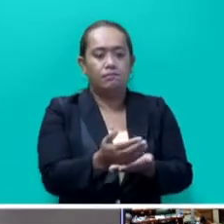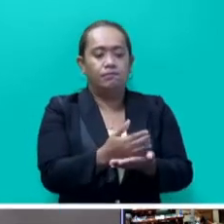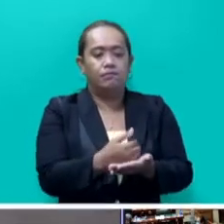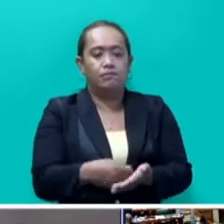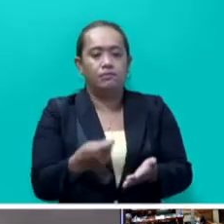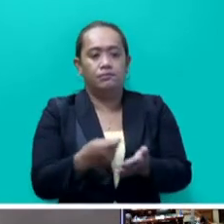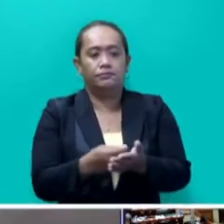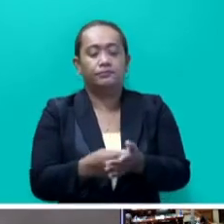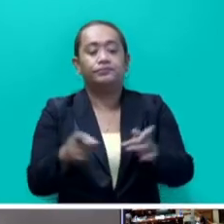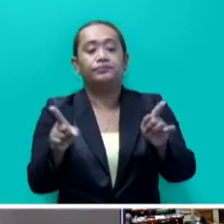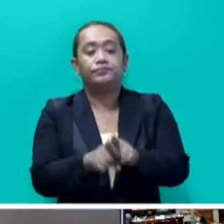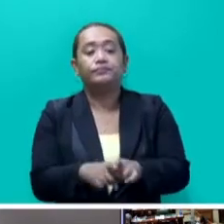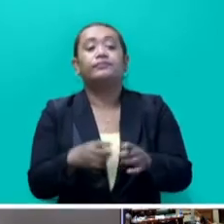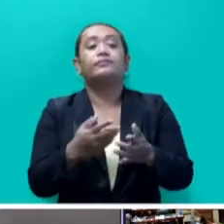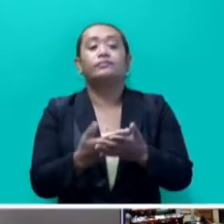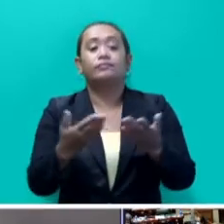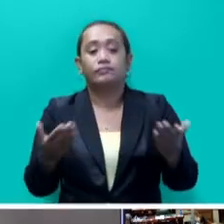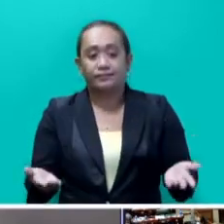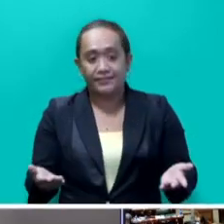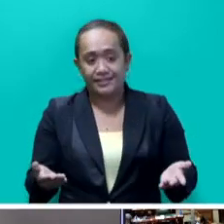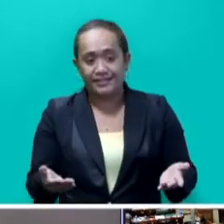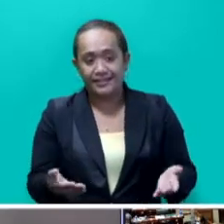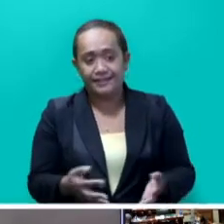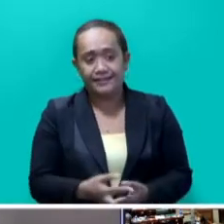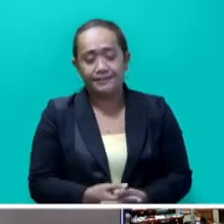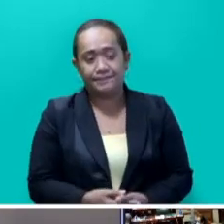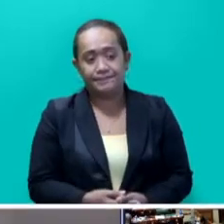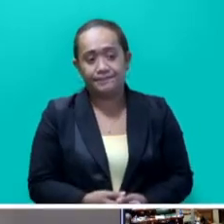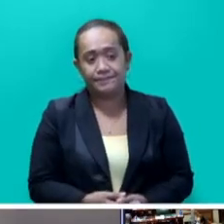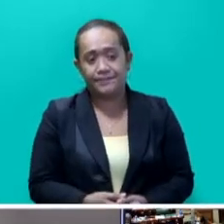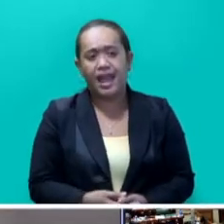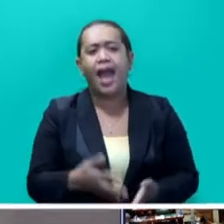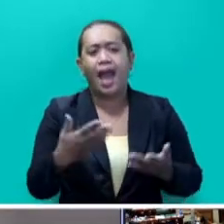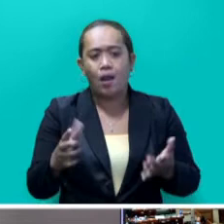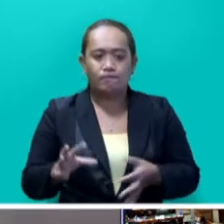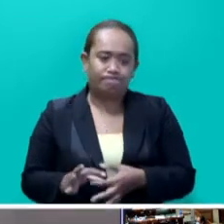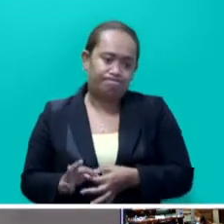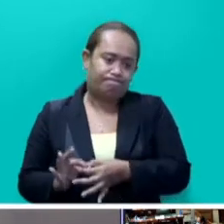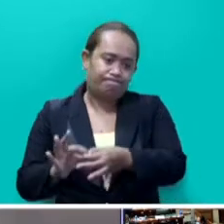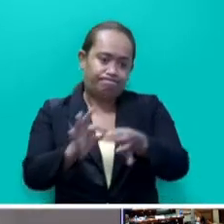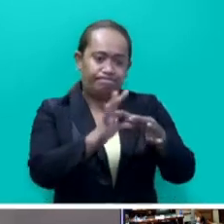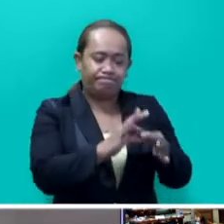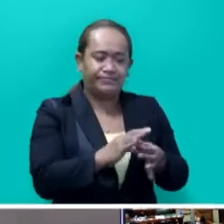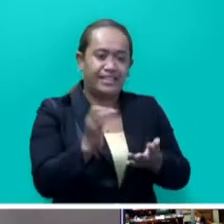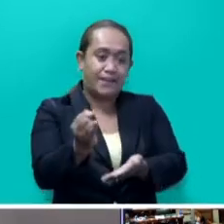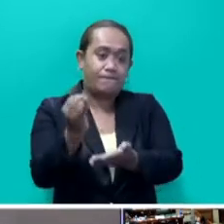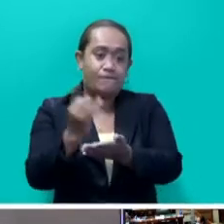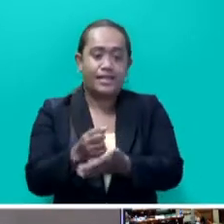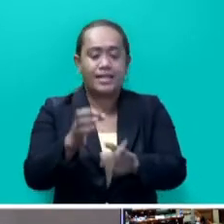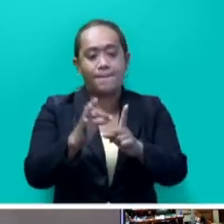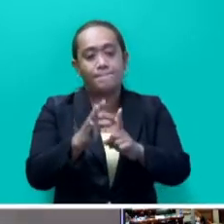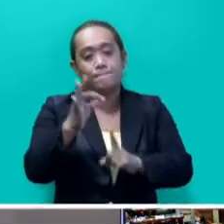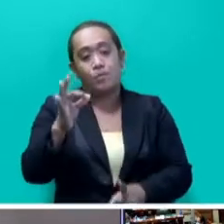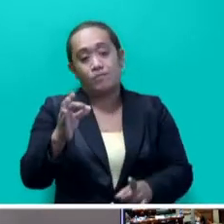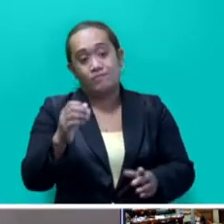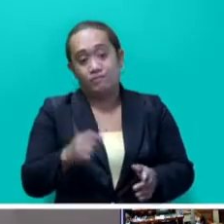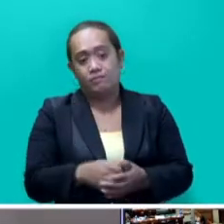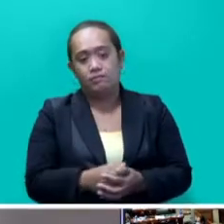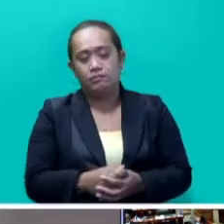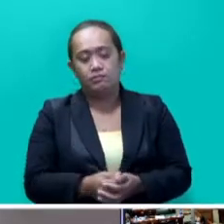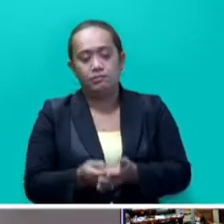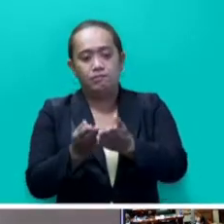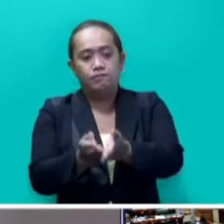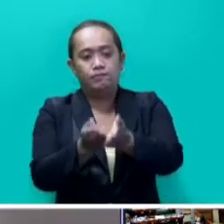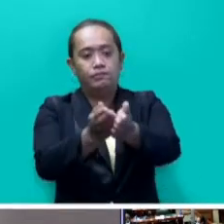be used, Honourable Speaker, sir, as collateral to invest in improving shipping services by acquiring new